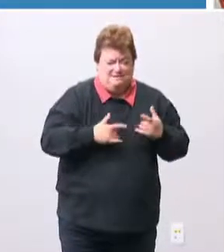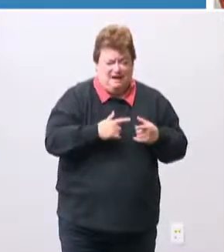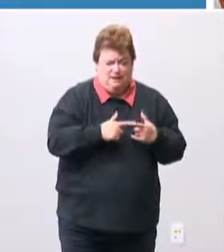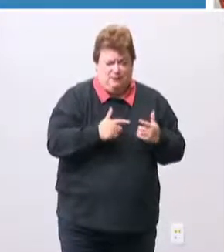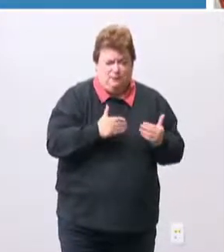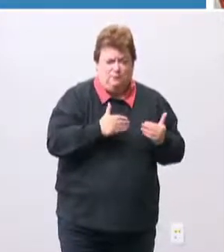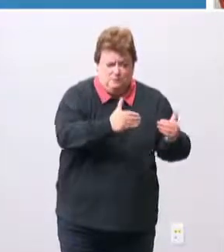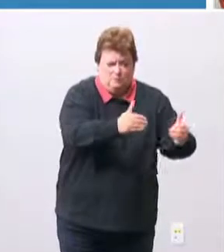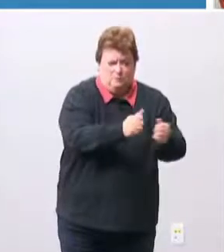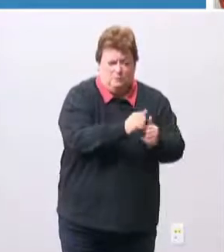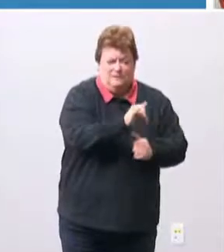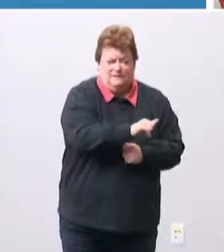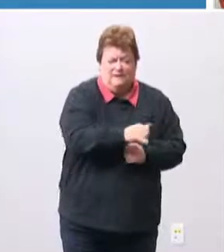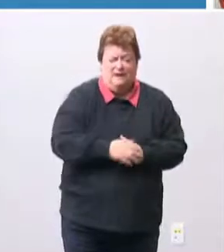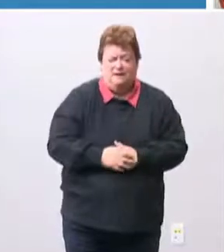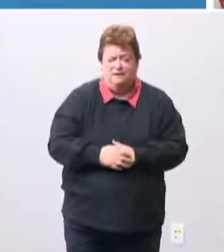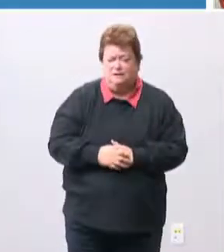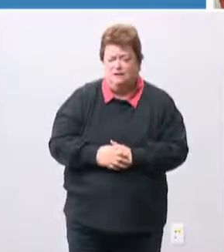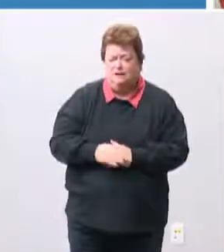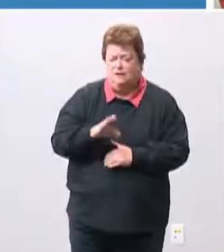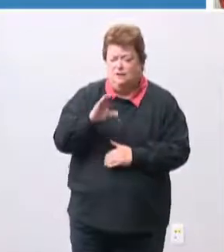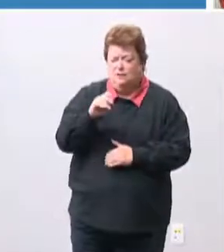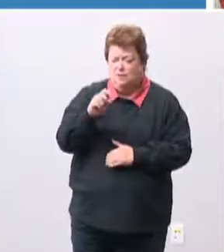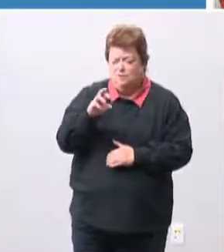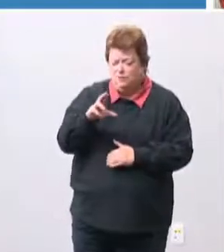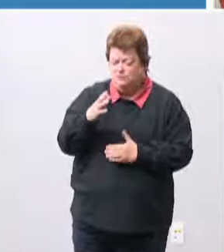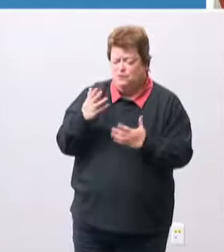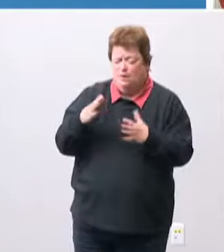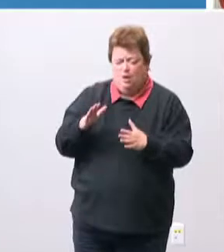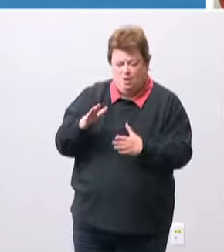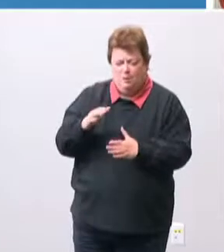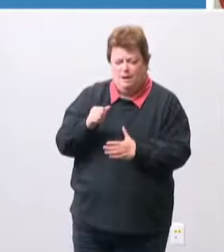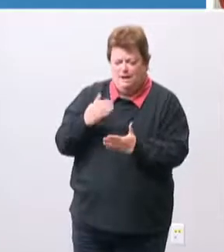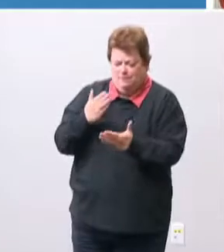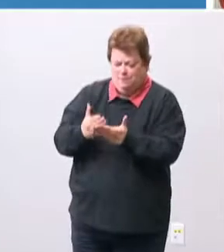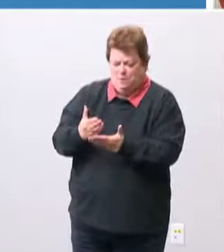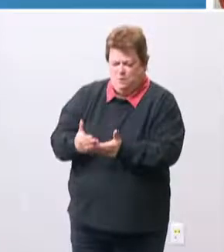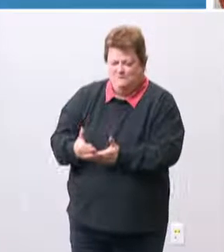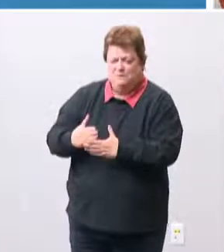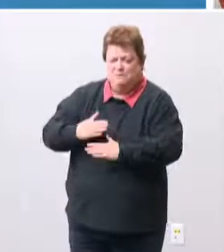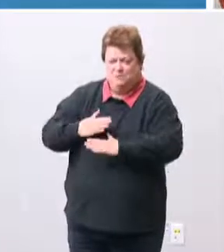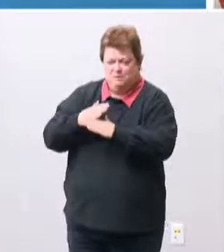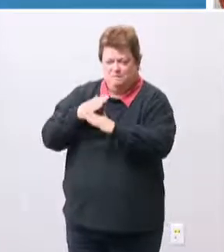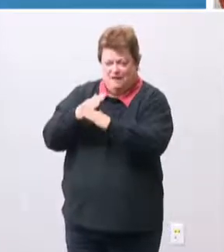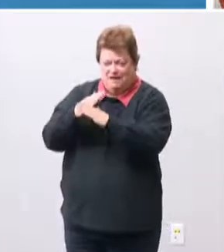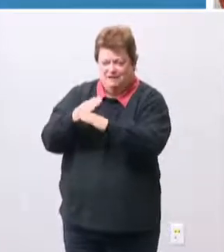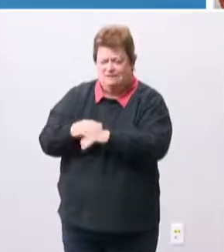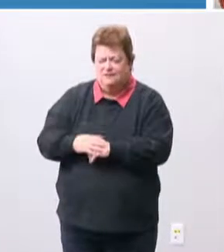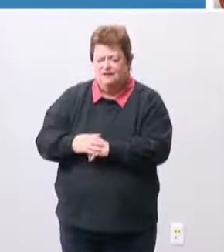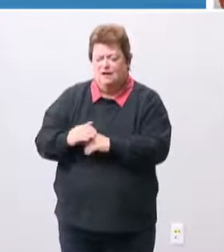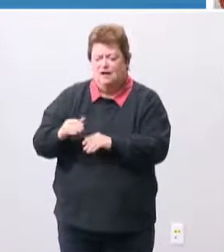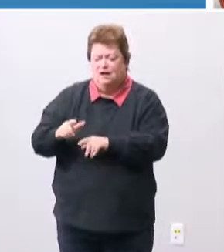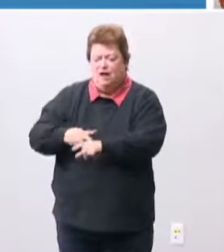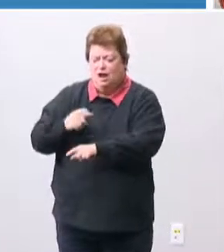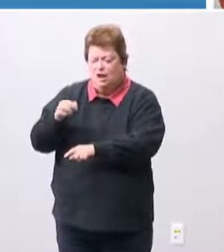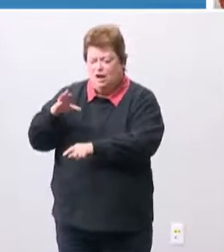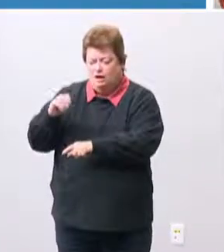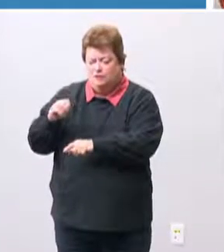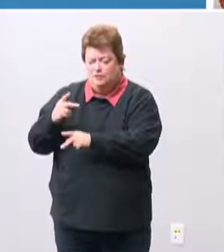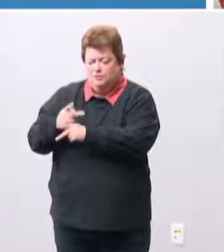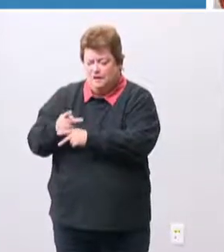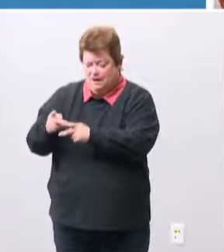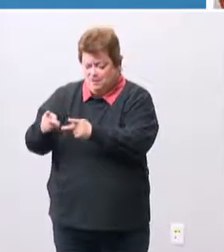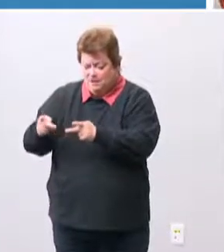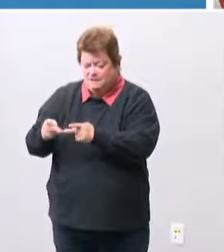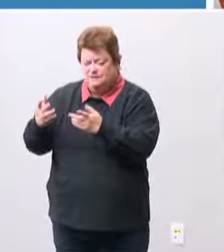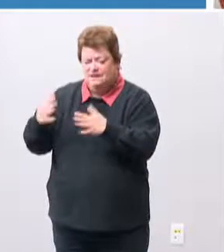The boosters we know are already a preventative method. Most of our long-term cares have completed their